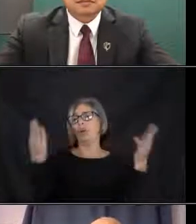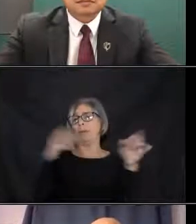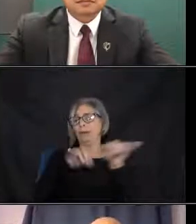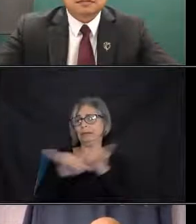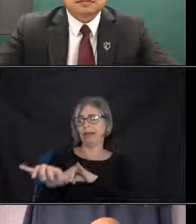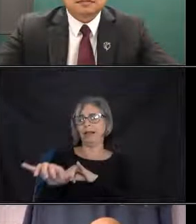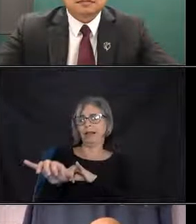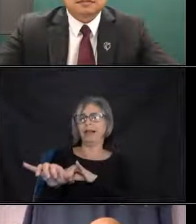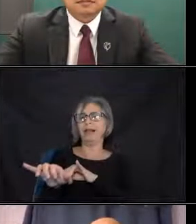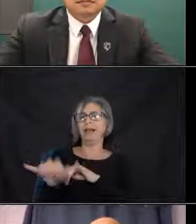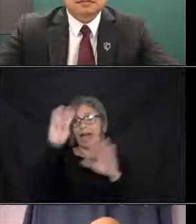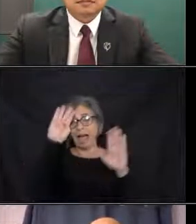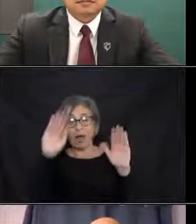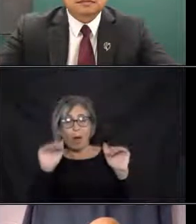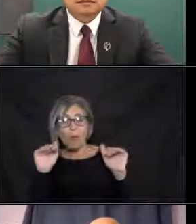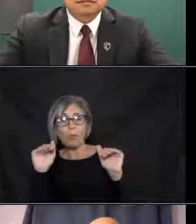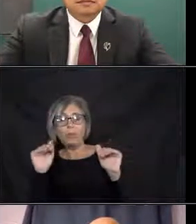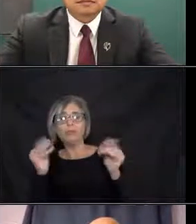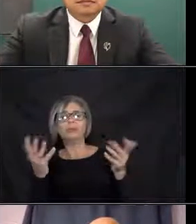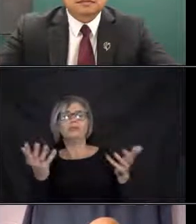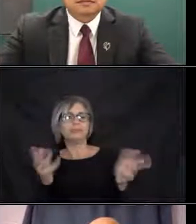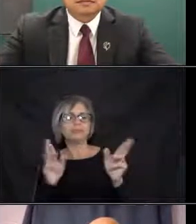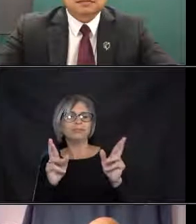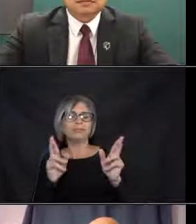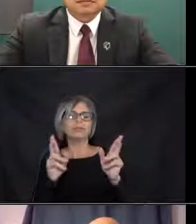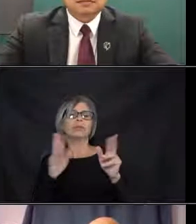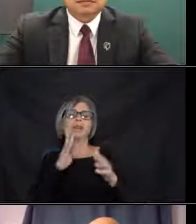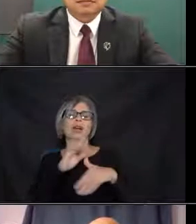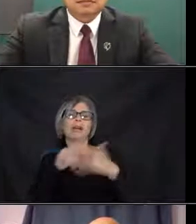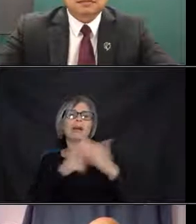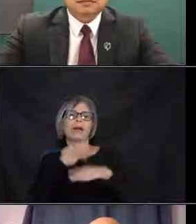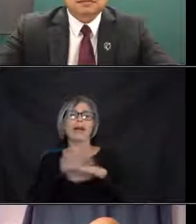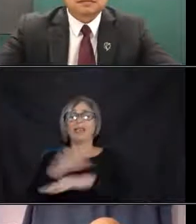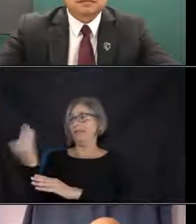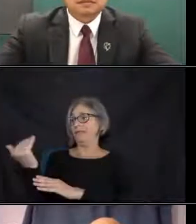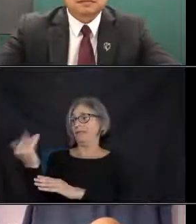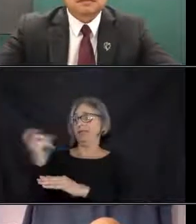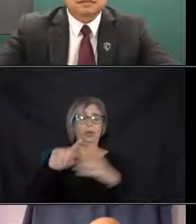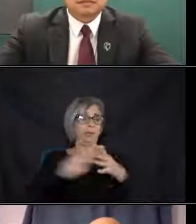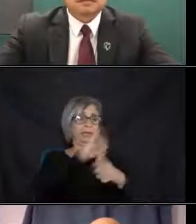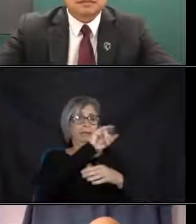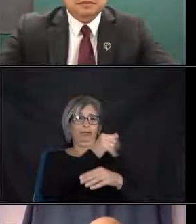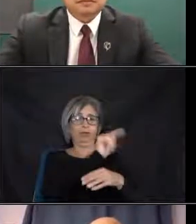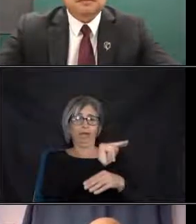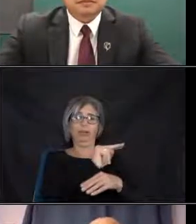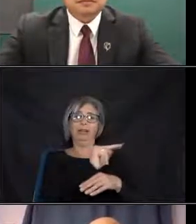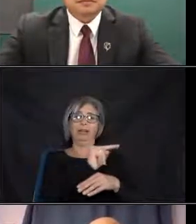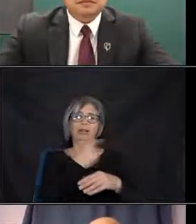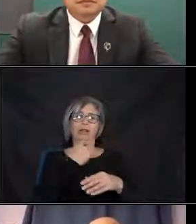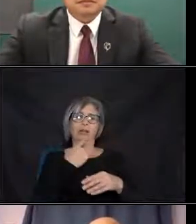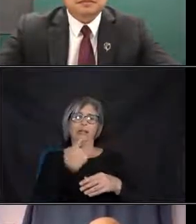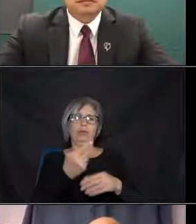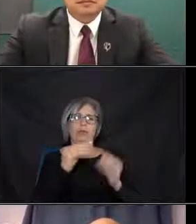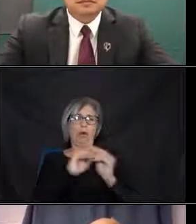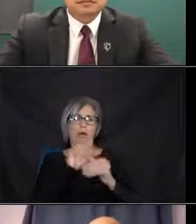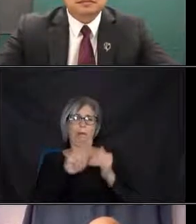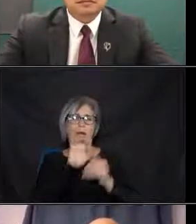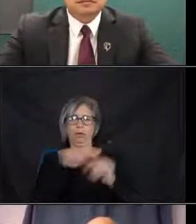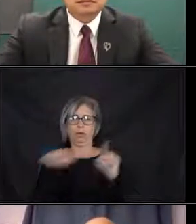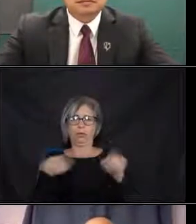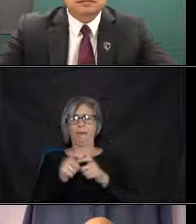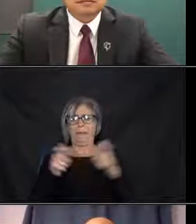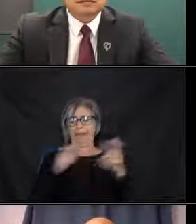this is something that hopefully we'll speak at either next meeting on the 15th or beginning of January. You know, the big